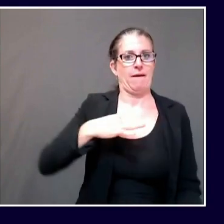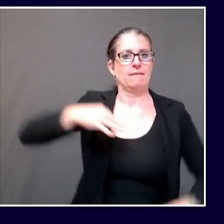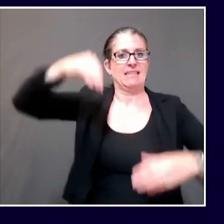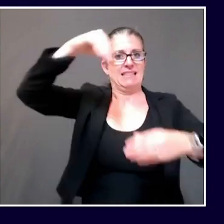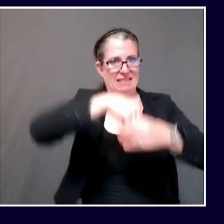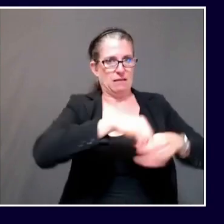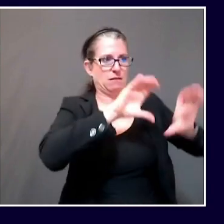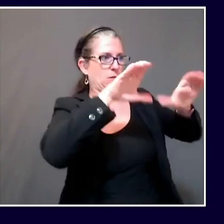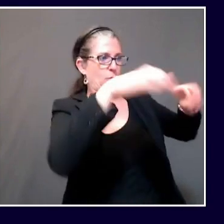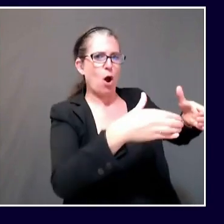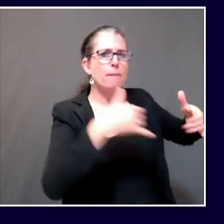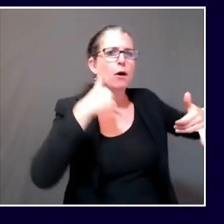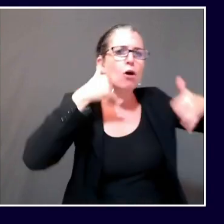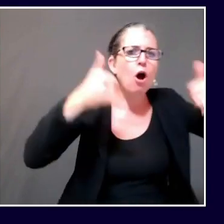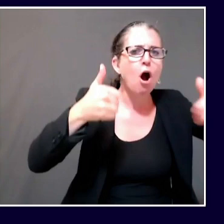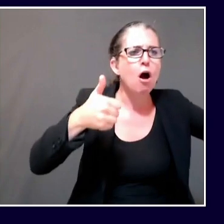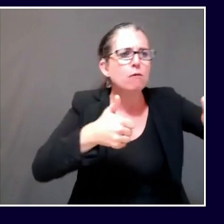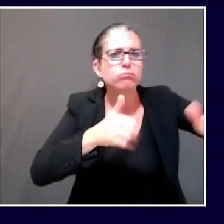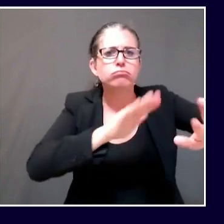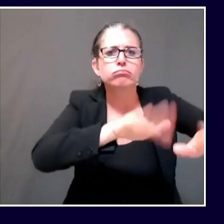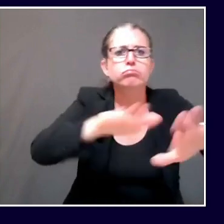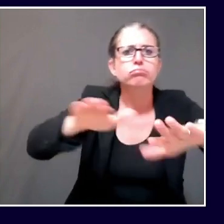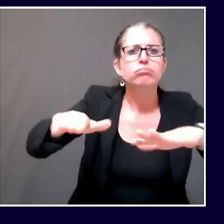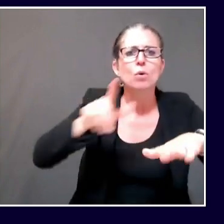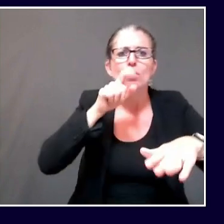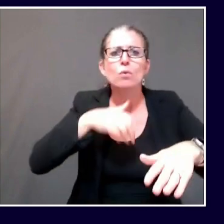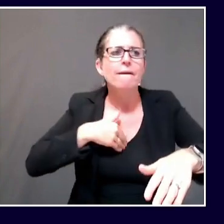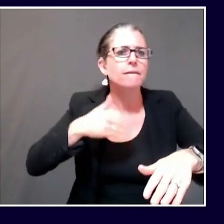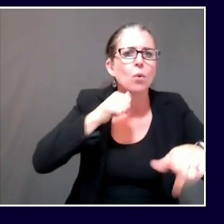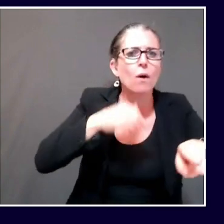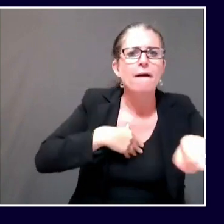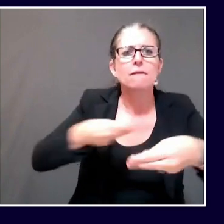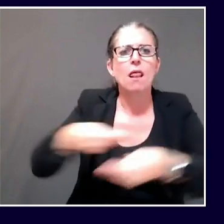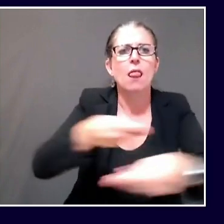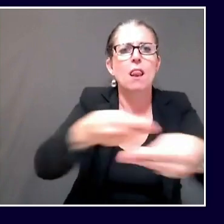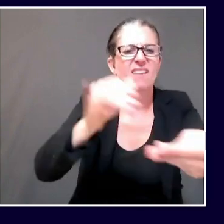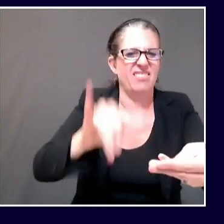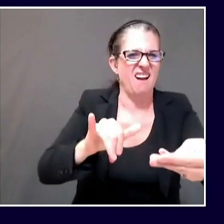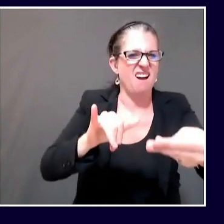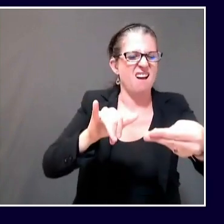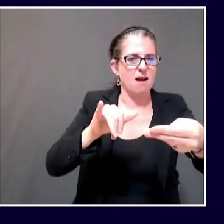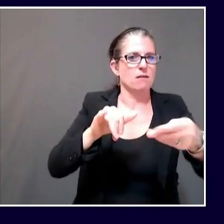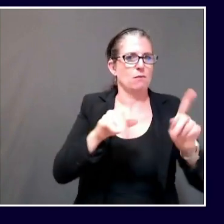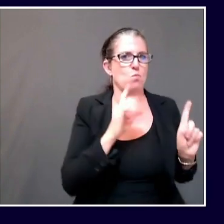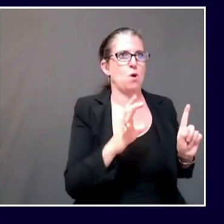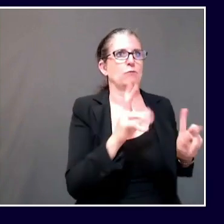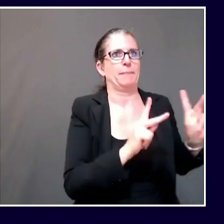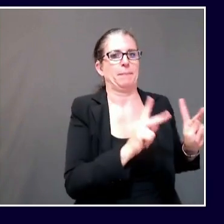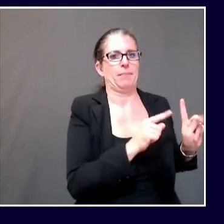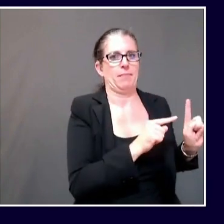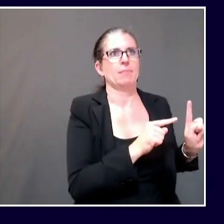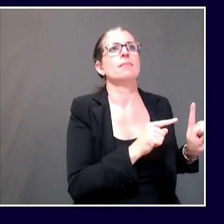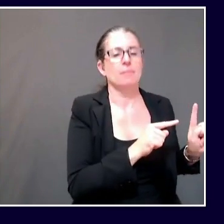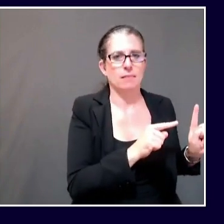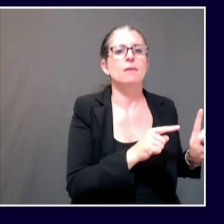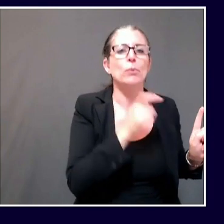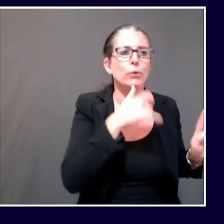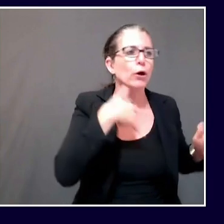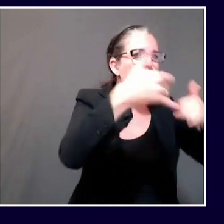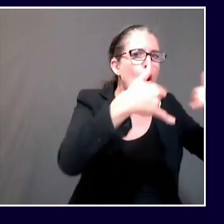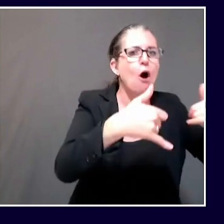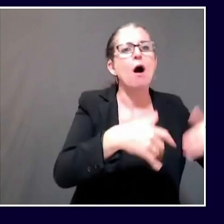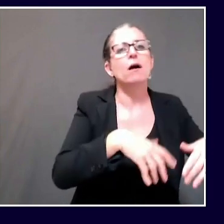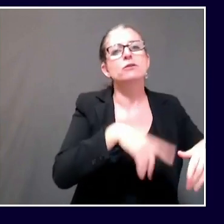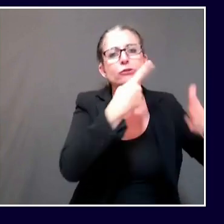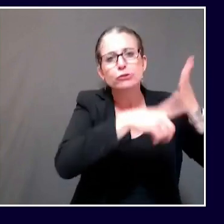and contact tracing the individuals who are close contacts that are reported by those cases. So to break that down